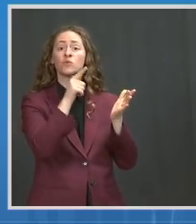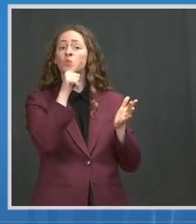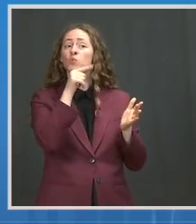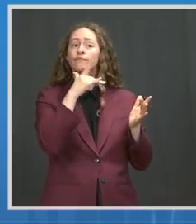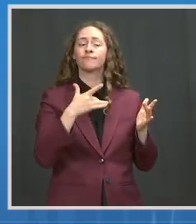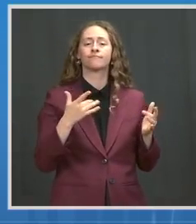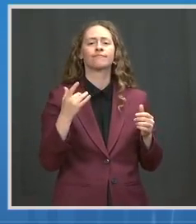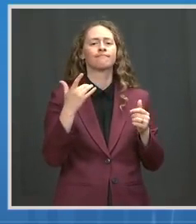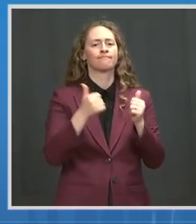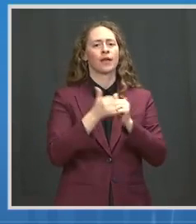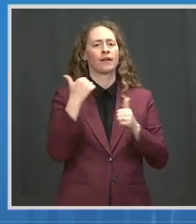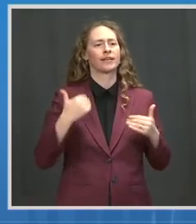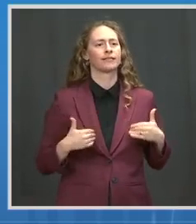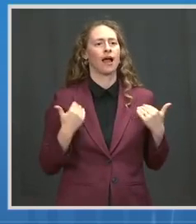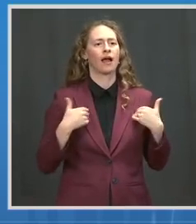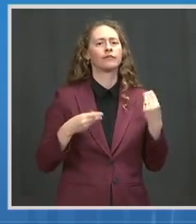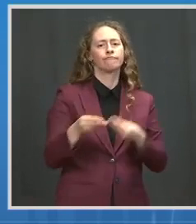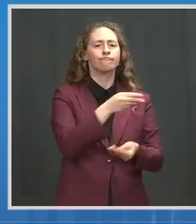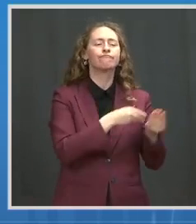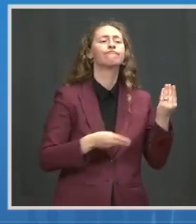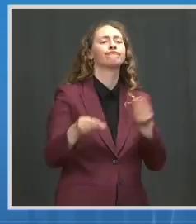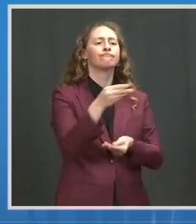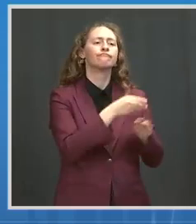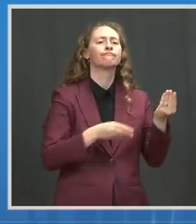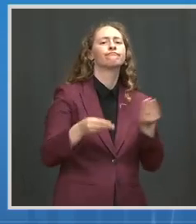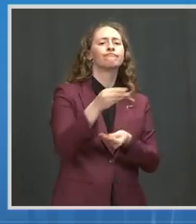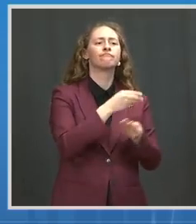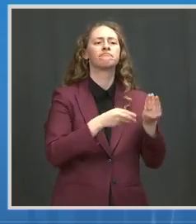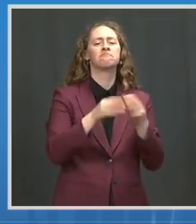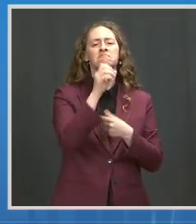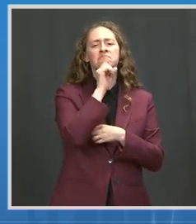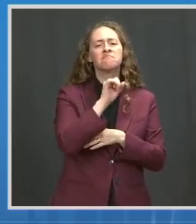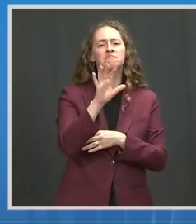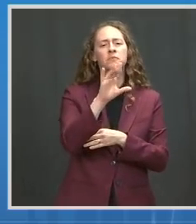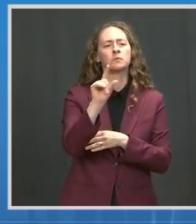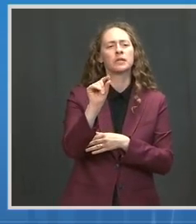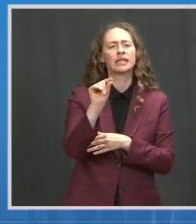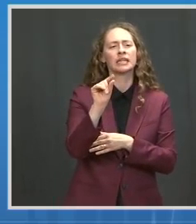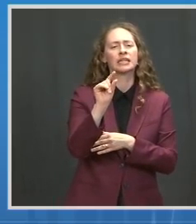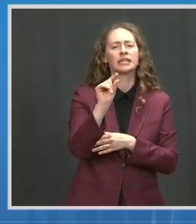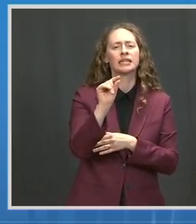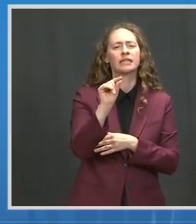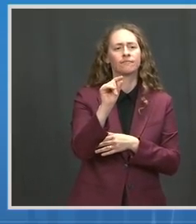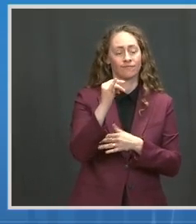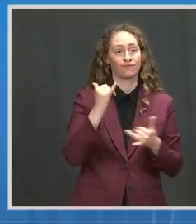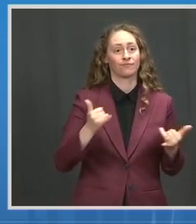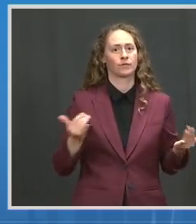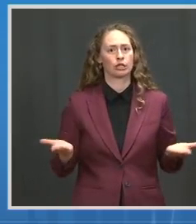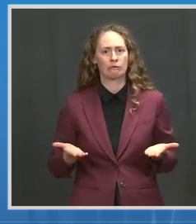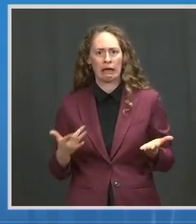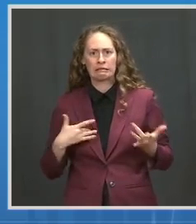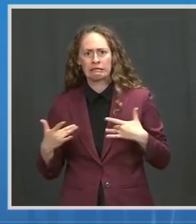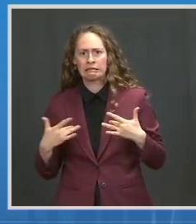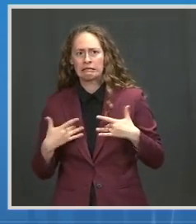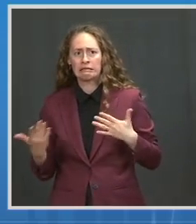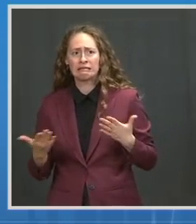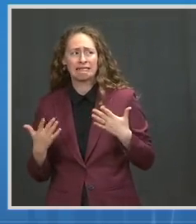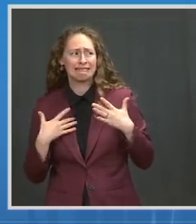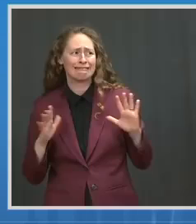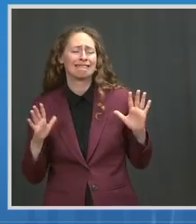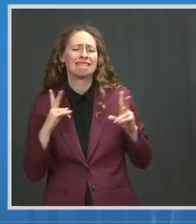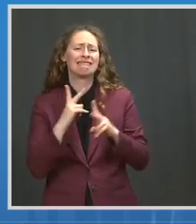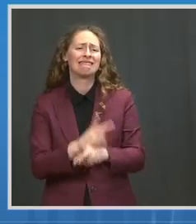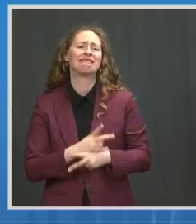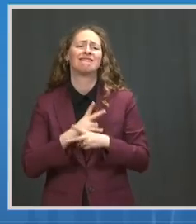20-year-olds, namely that group that we're concerned about here, about making sure they get vaccinated. And as I